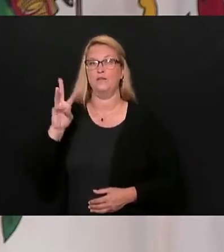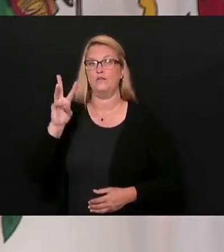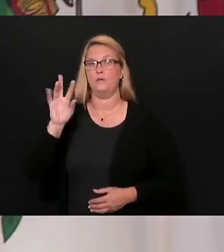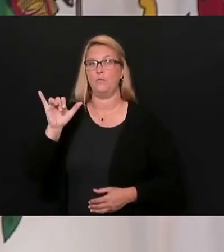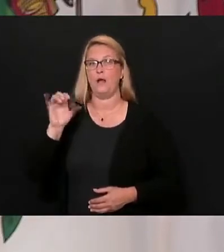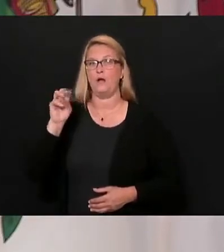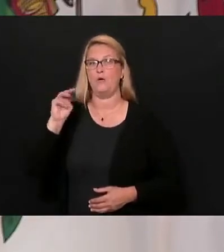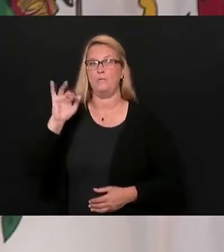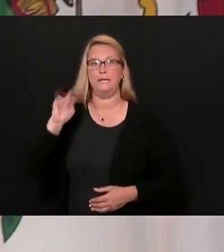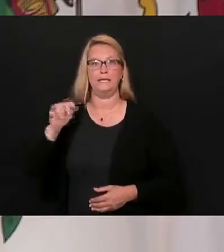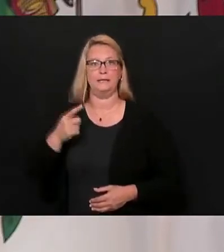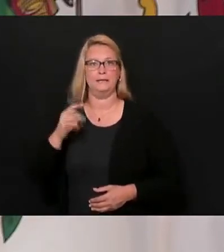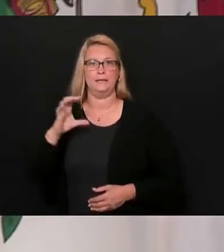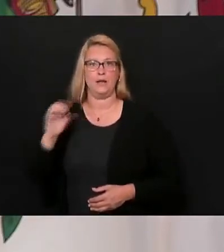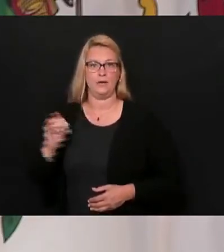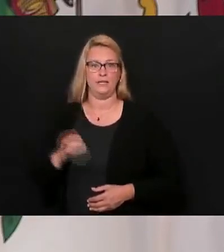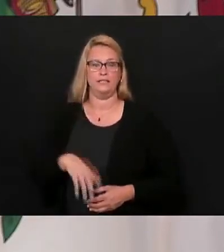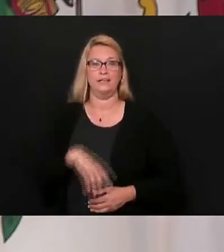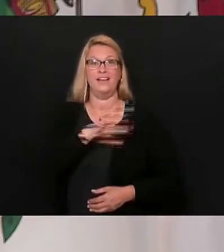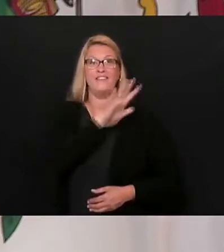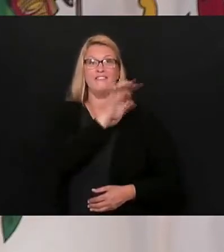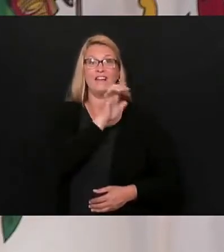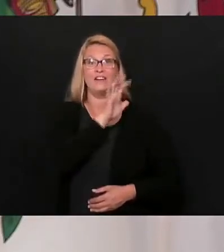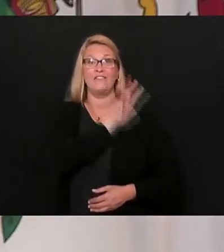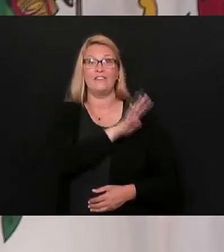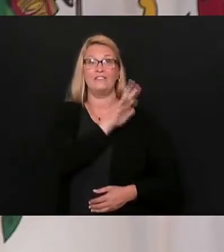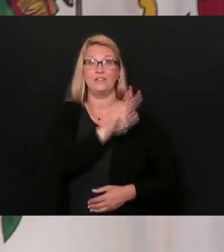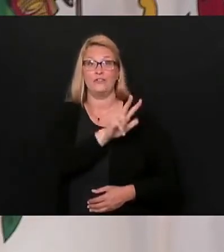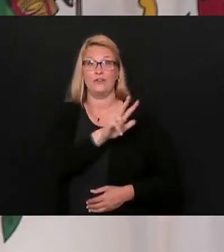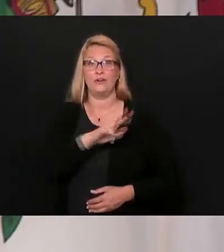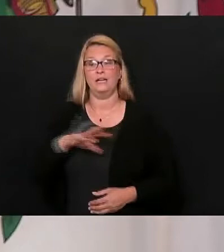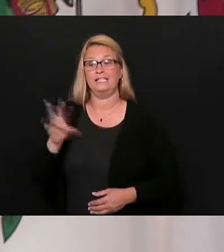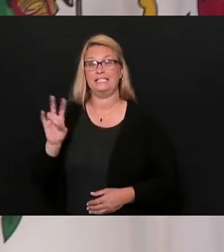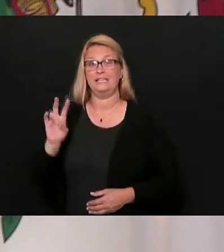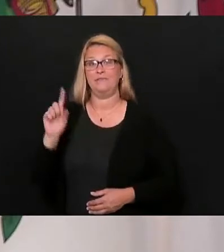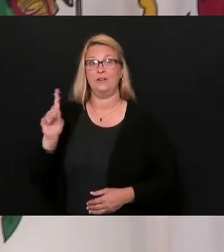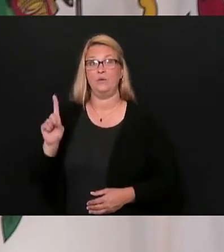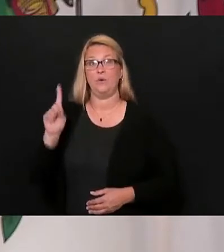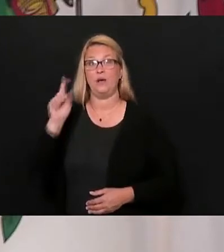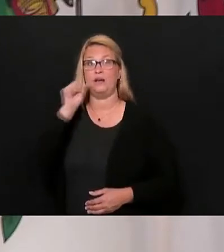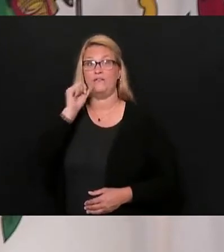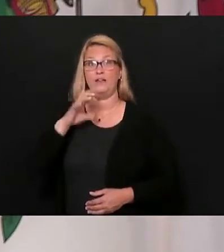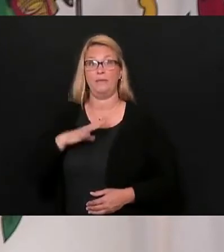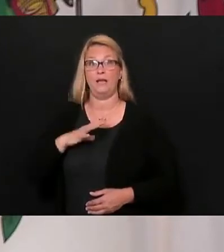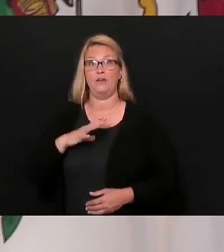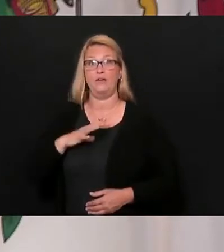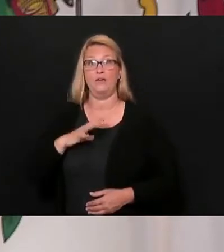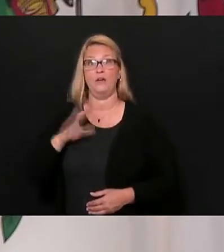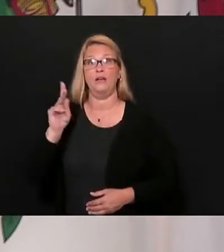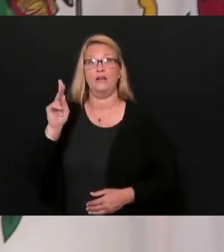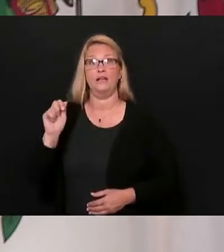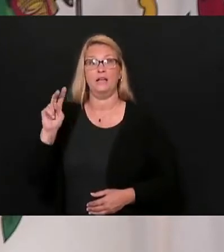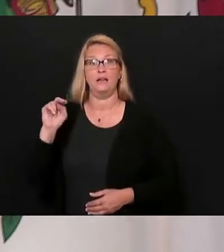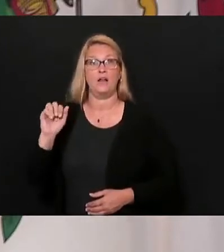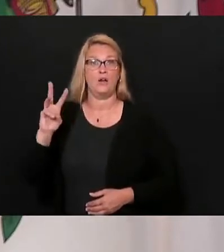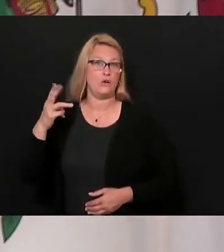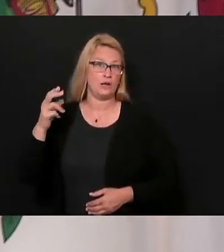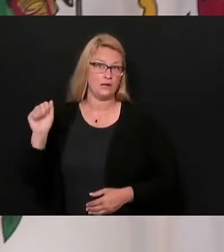County. And our 553rd death, a 71-year-old female from Kanawha